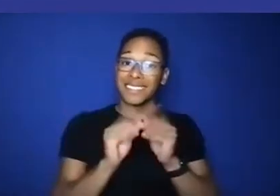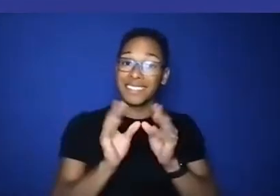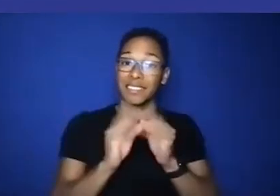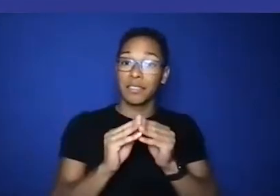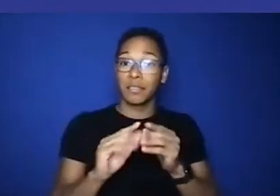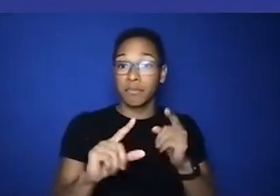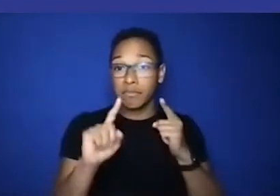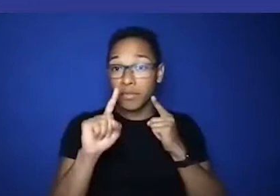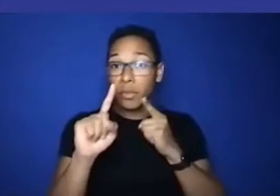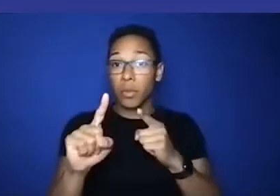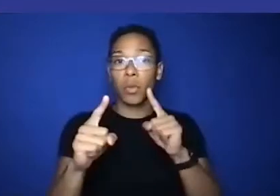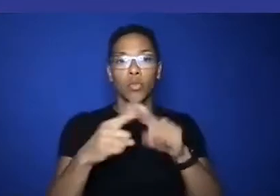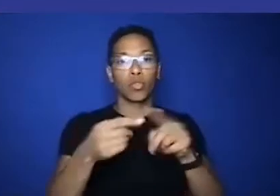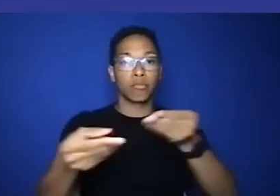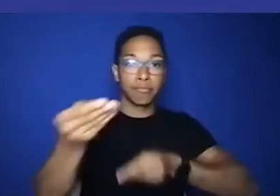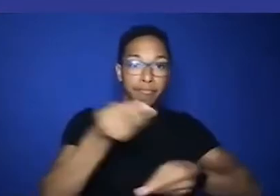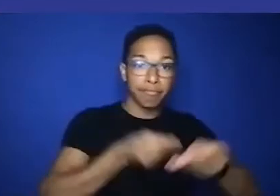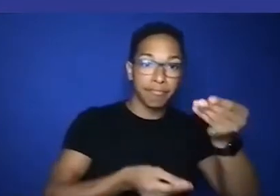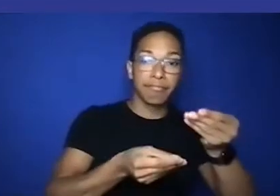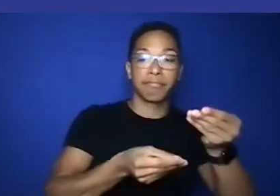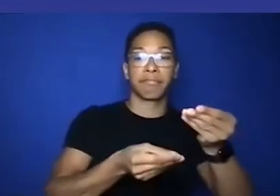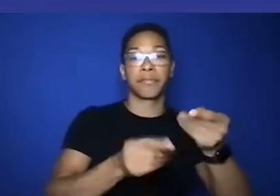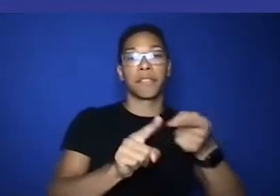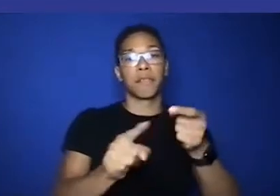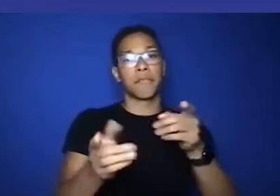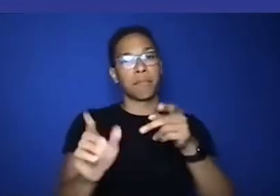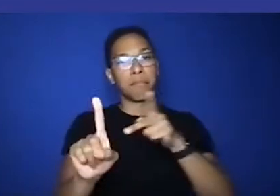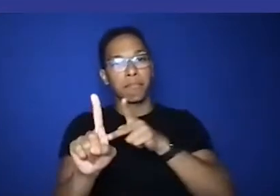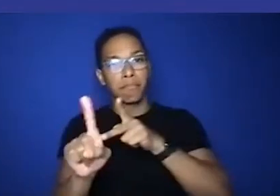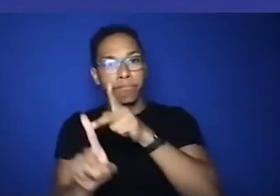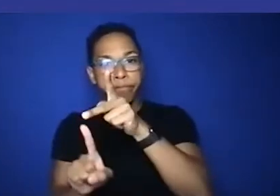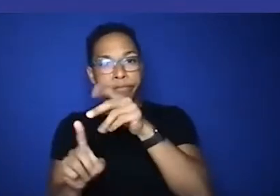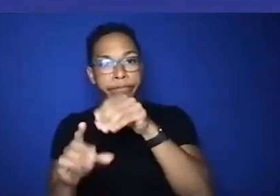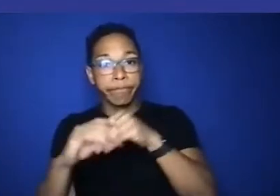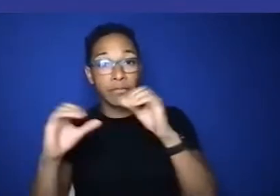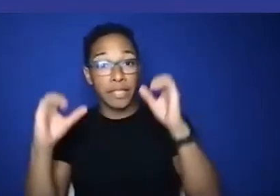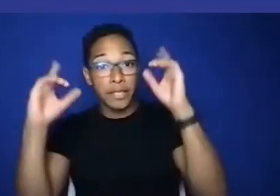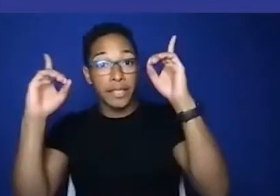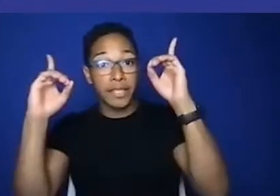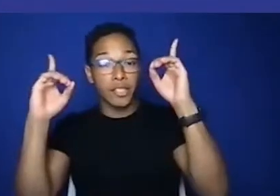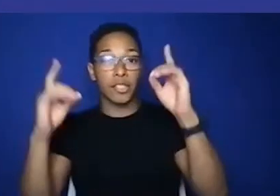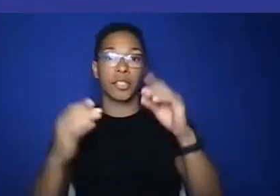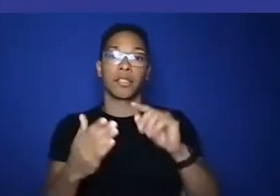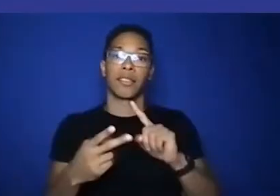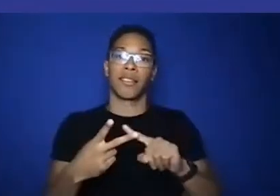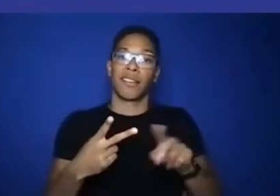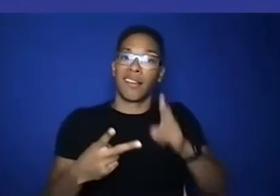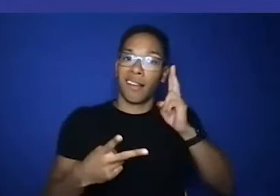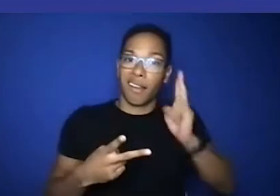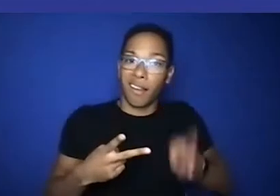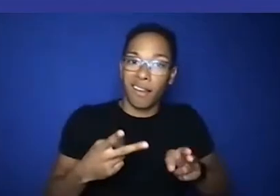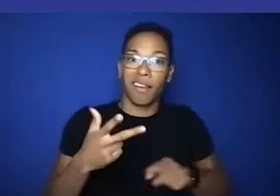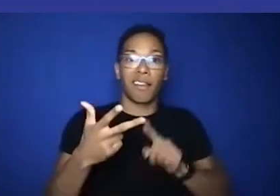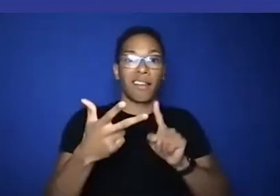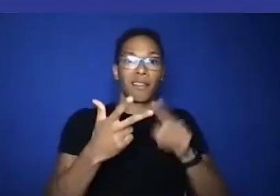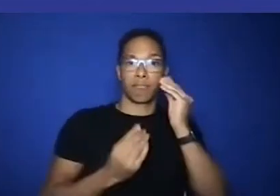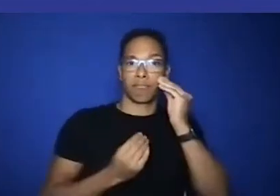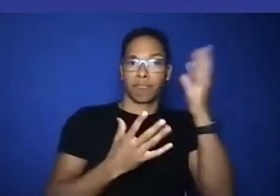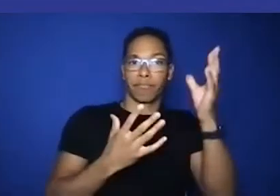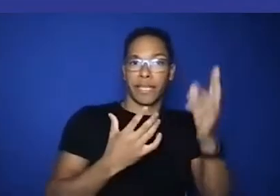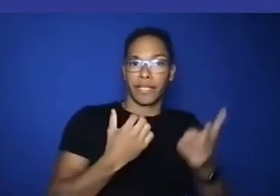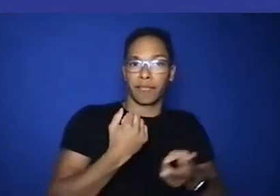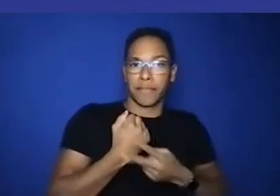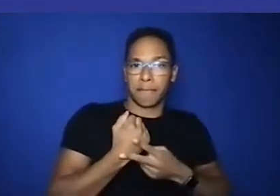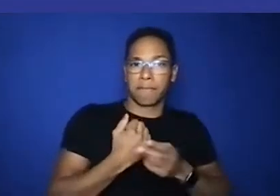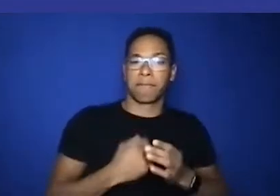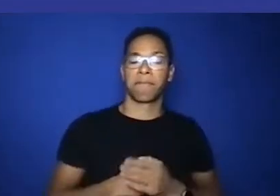coordinate strategies from practitioners in the fields of education, arts, archives, and data sovereignty. Our